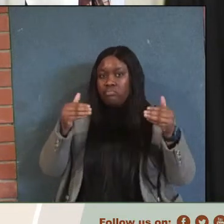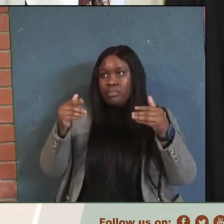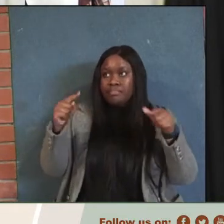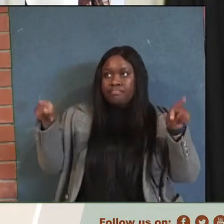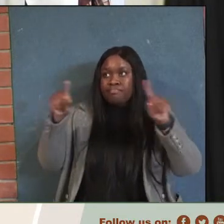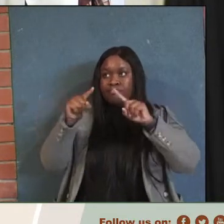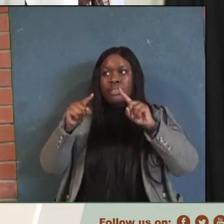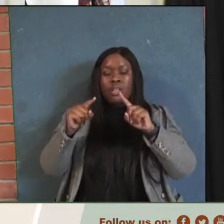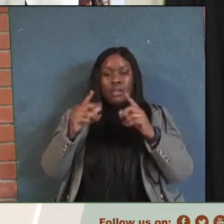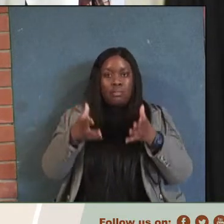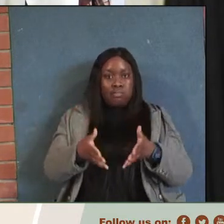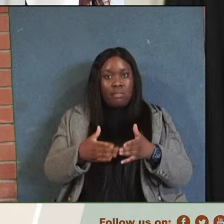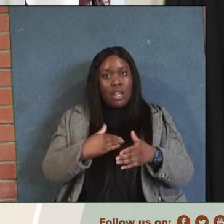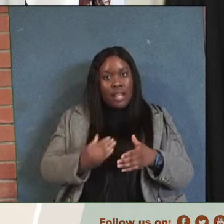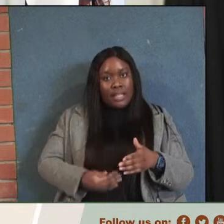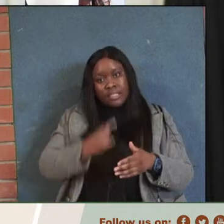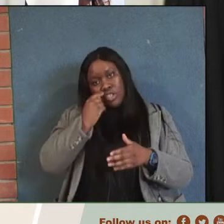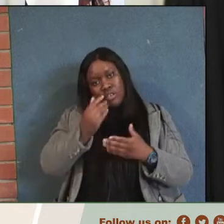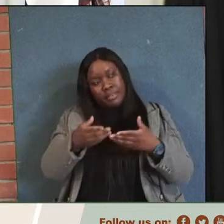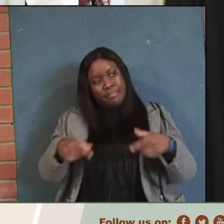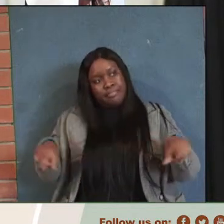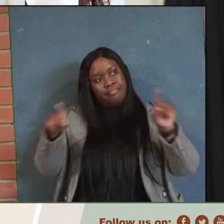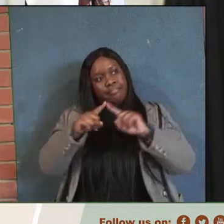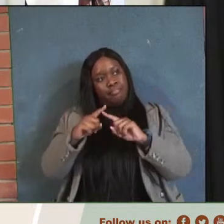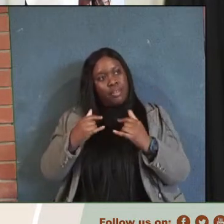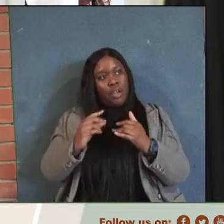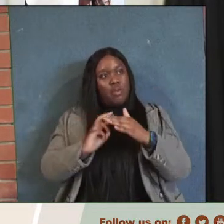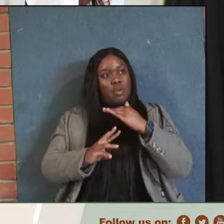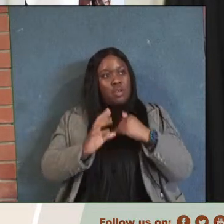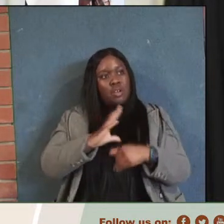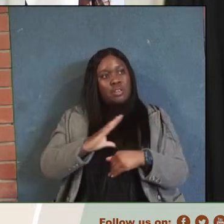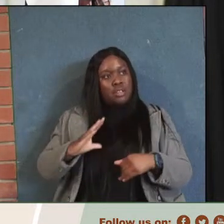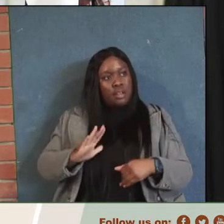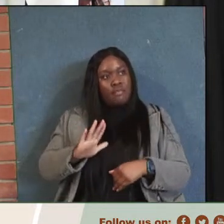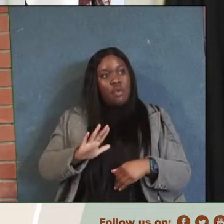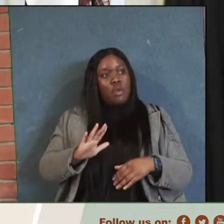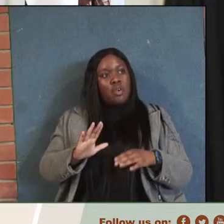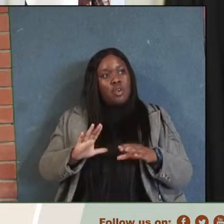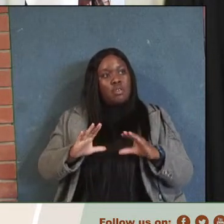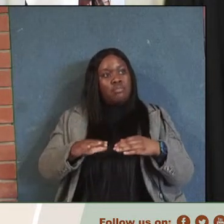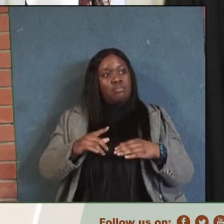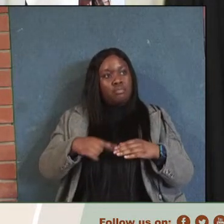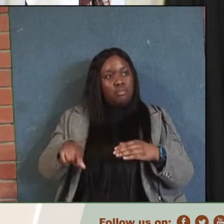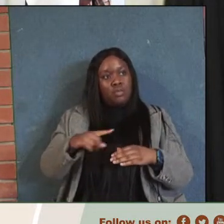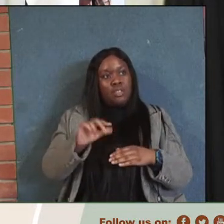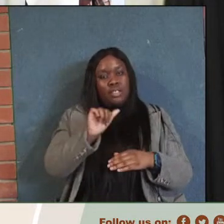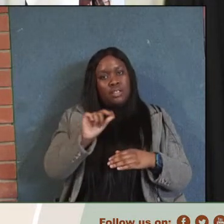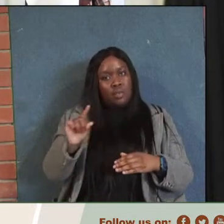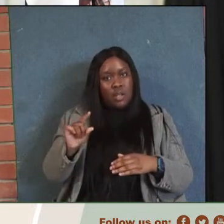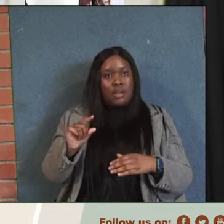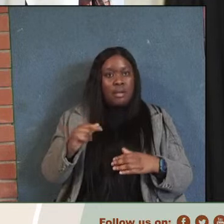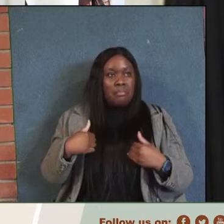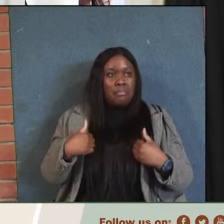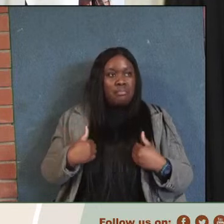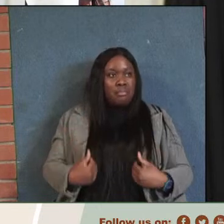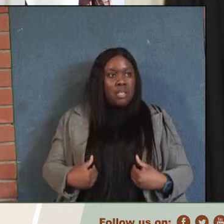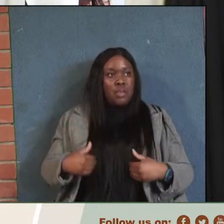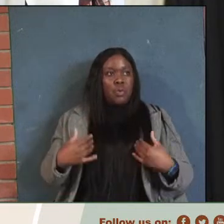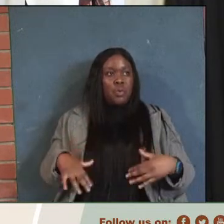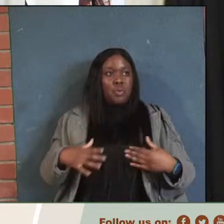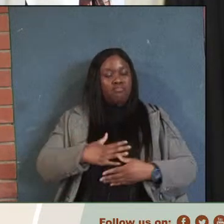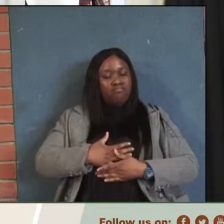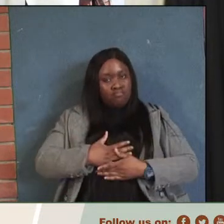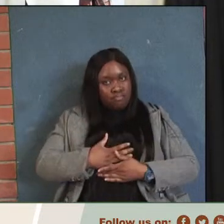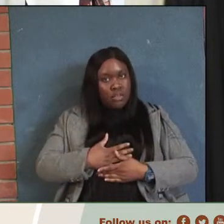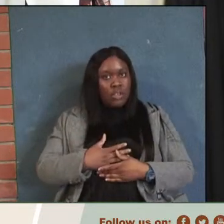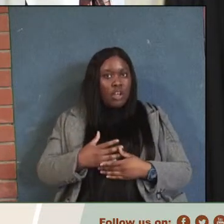ladies and gentlemen. As ward councillor for Ward 61 in Laudium, I'm greatly privileged and humbly honored